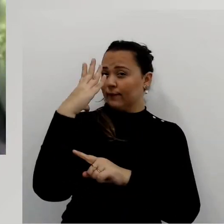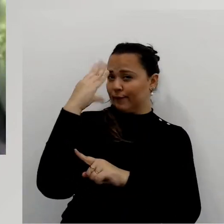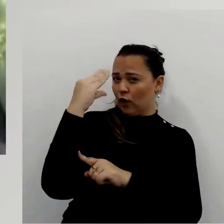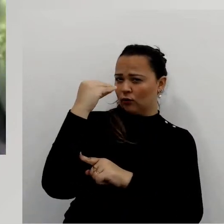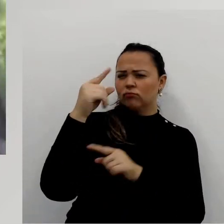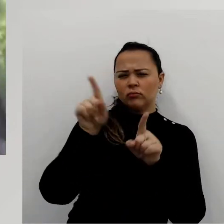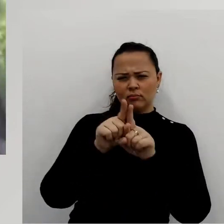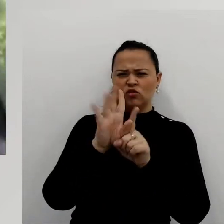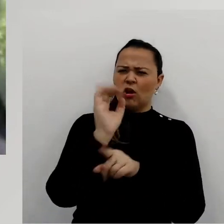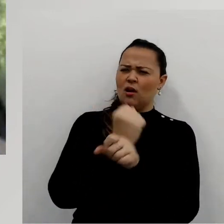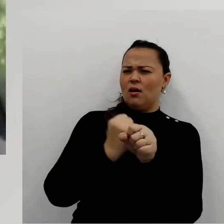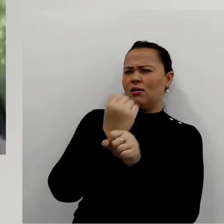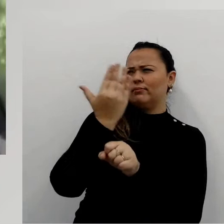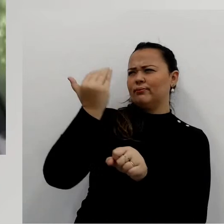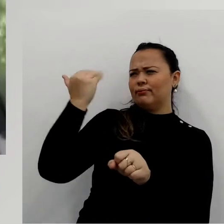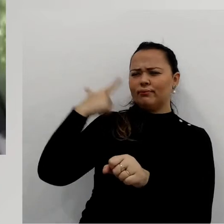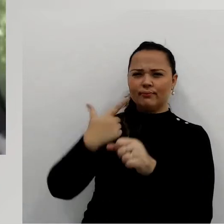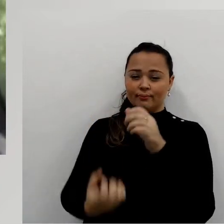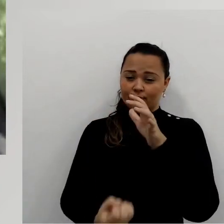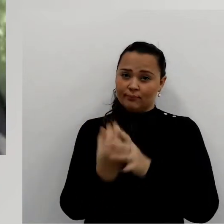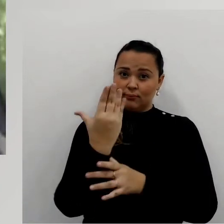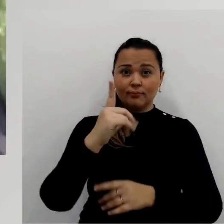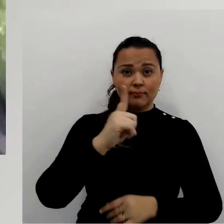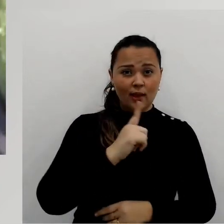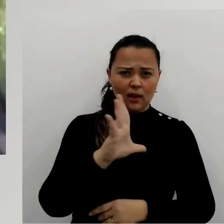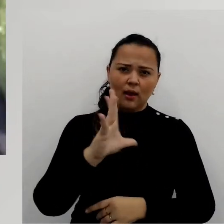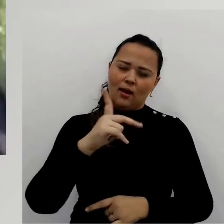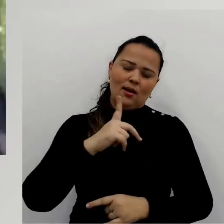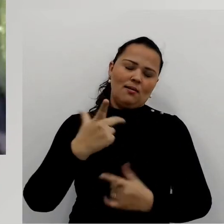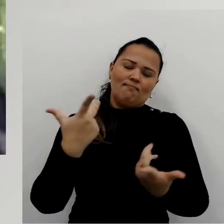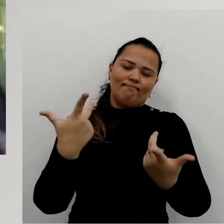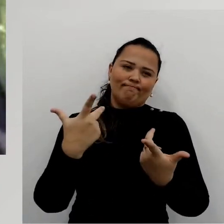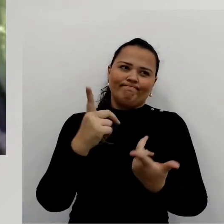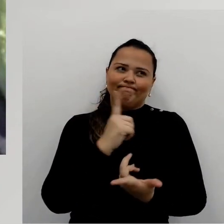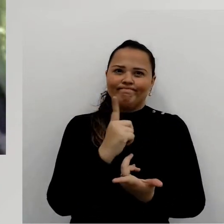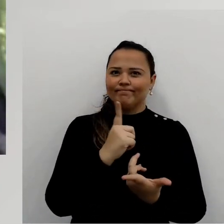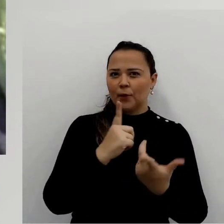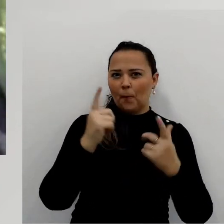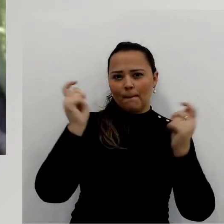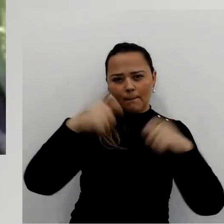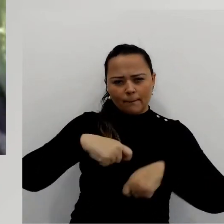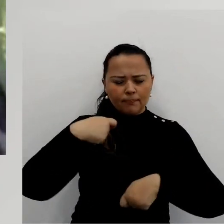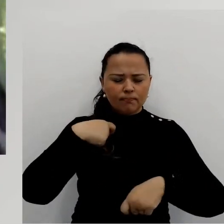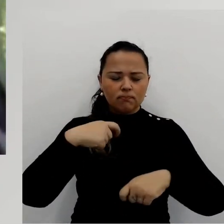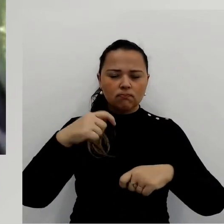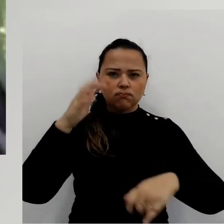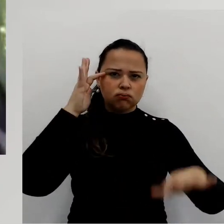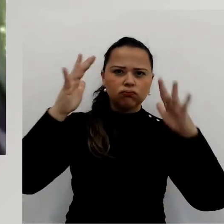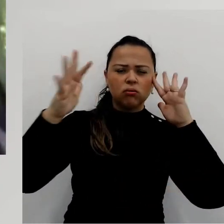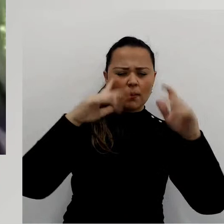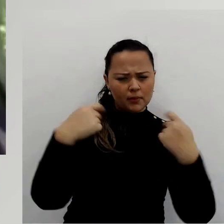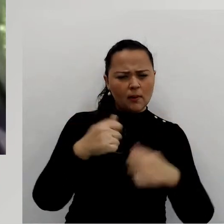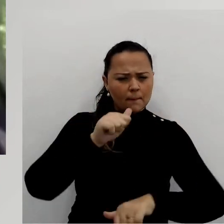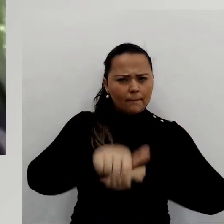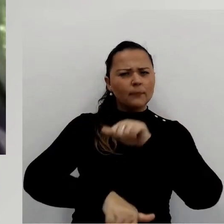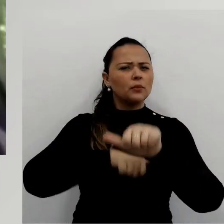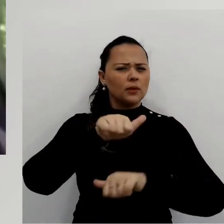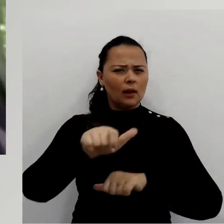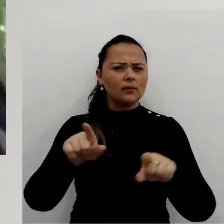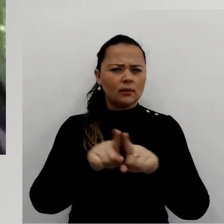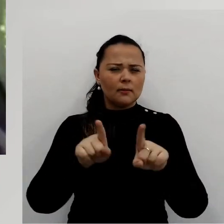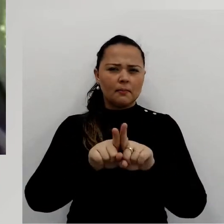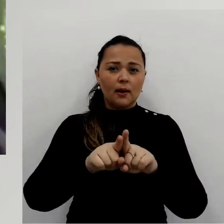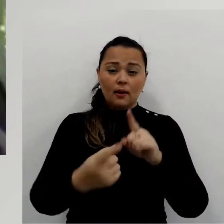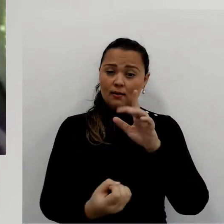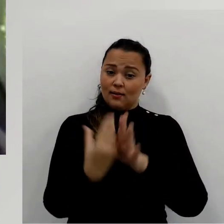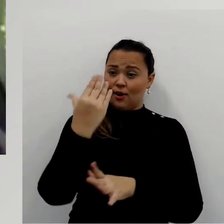dominated. However, just like letterpress started to change when offset came in, so we're seeing that offset is changing